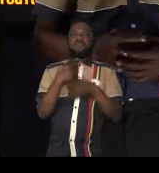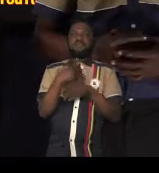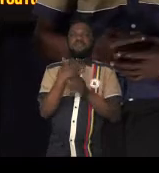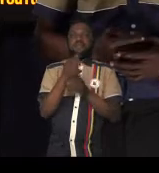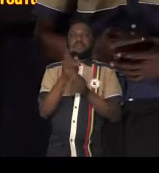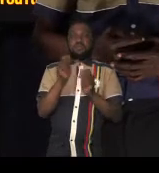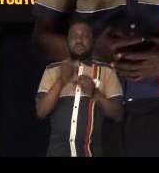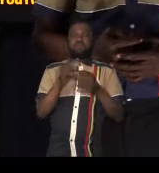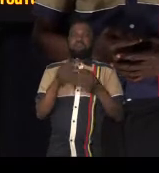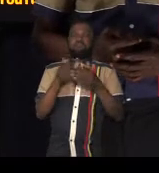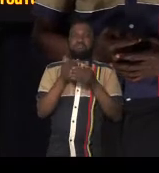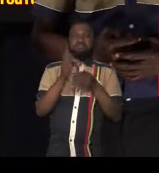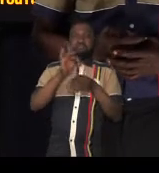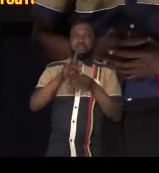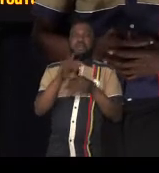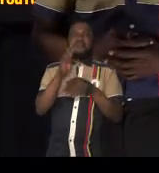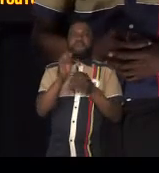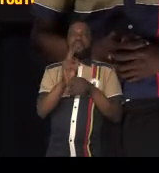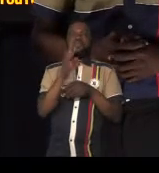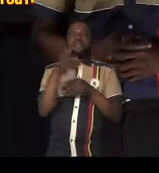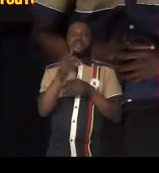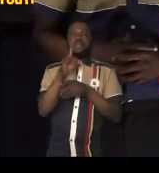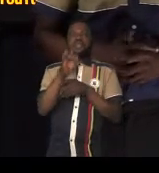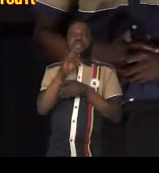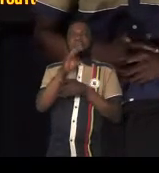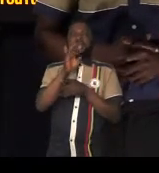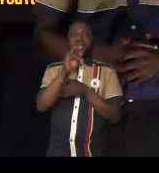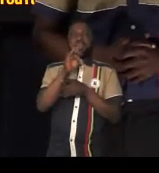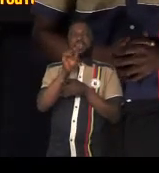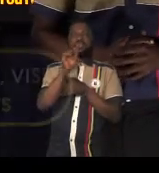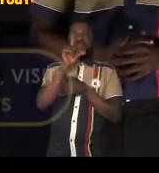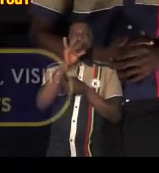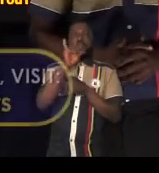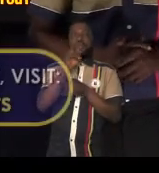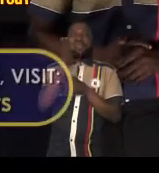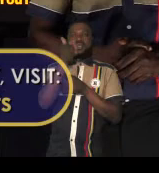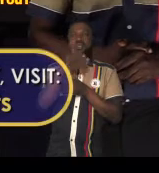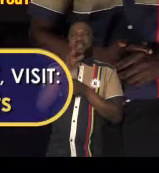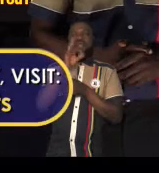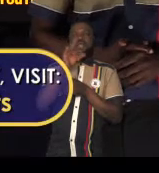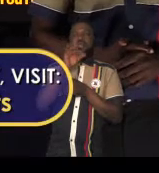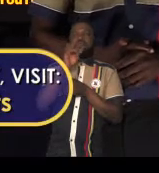you. You can access this online assessment using the link